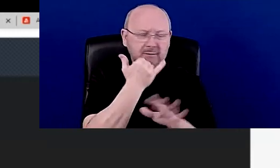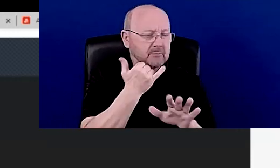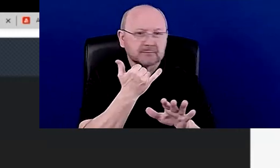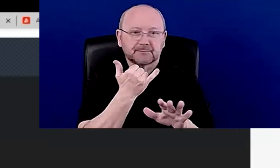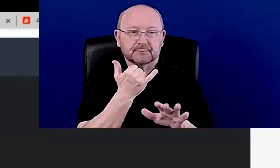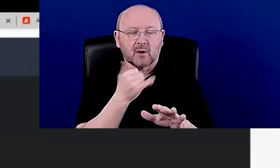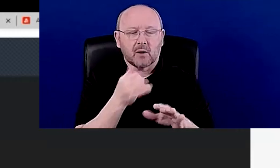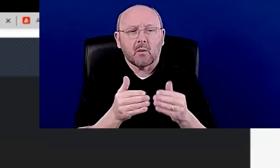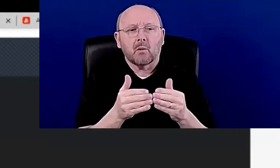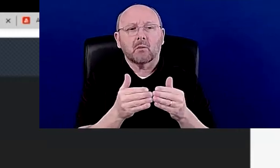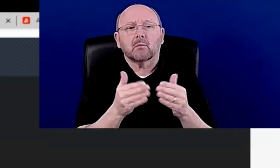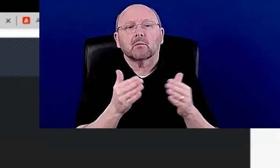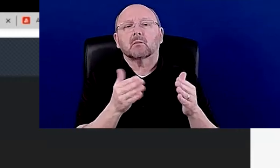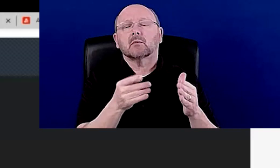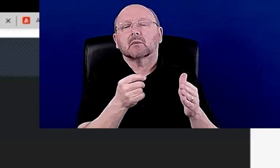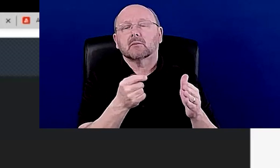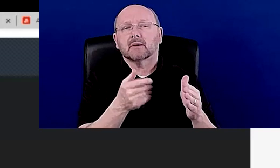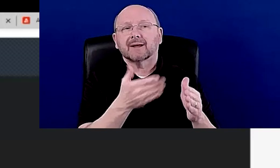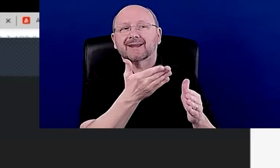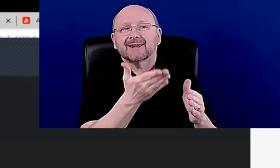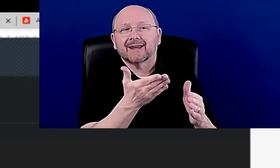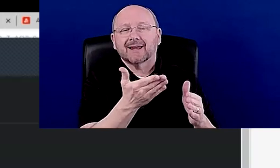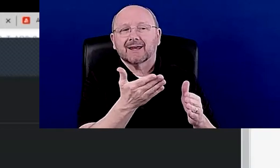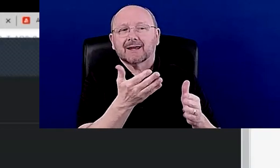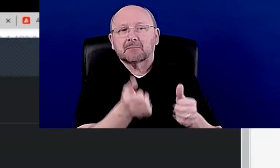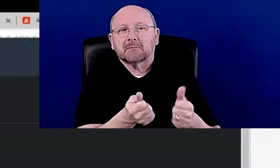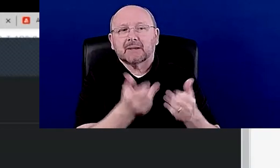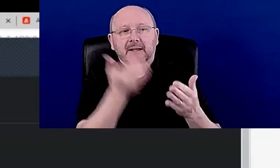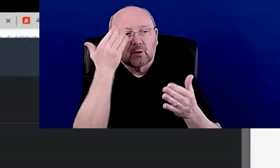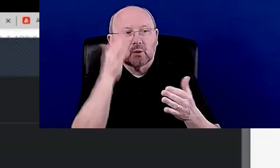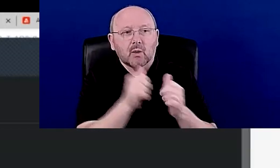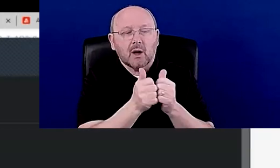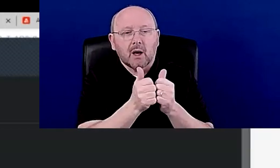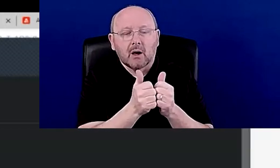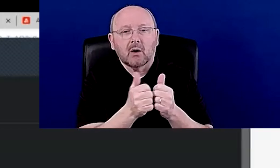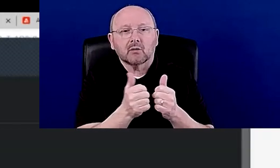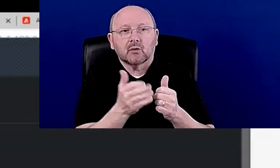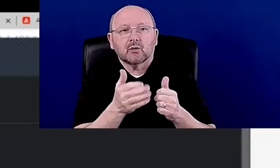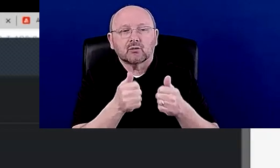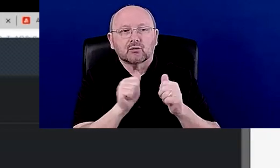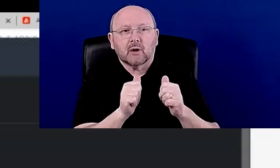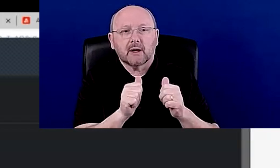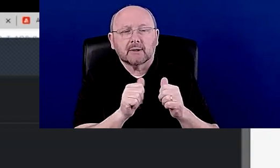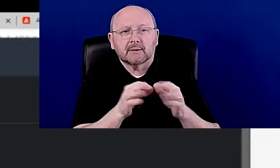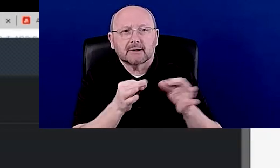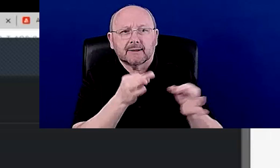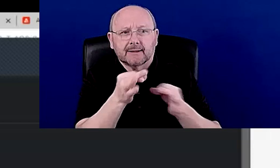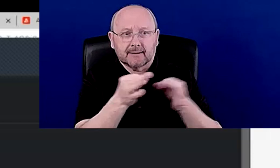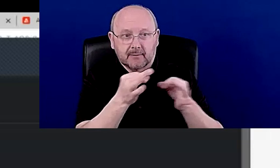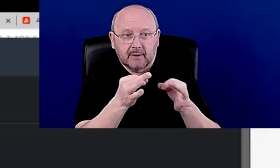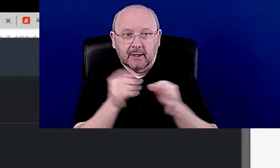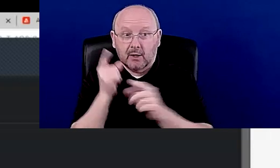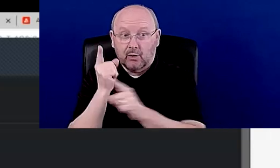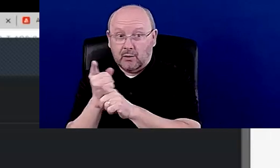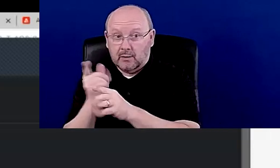a little bit to where, some people who don't know how to use it unethically might now learn. They're going to learn eventually anyways. I mean, it was asked earlier